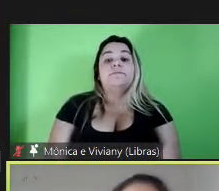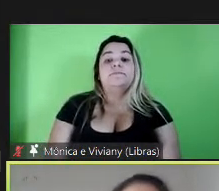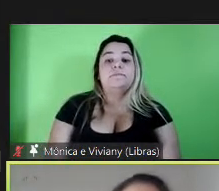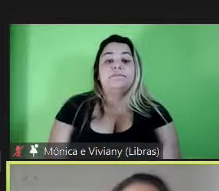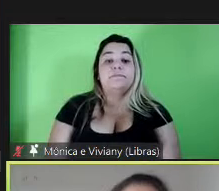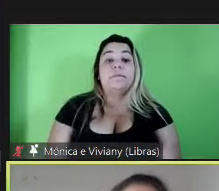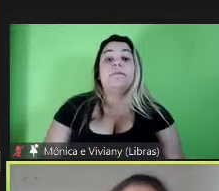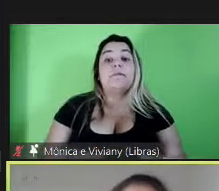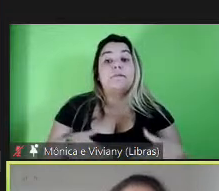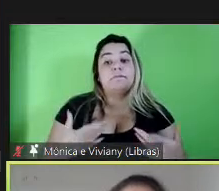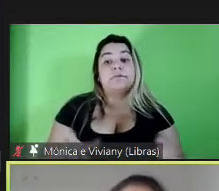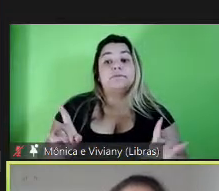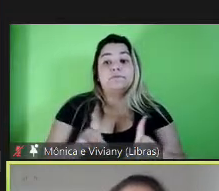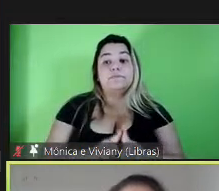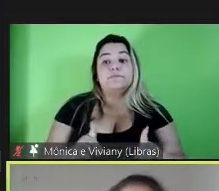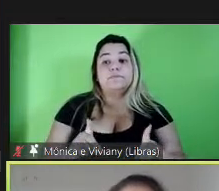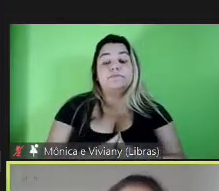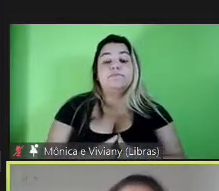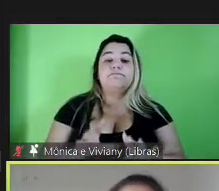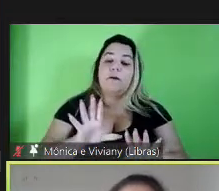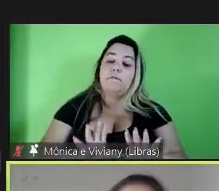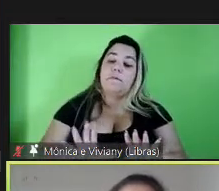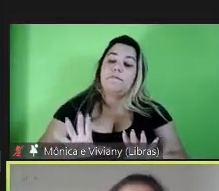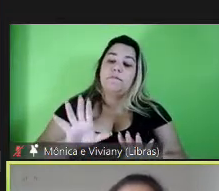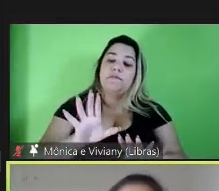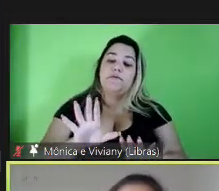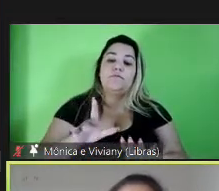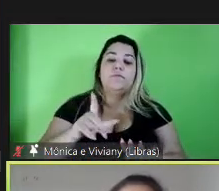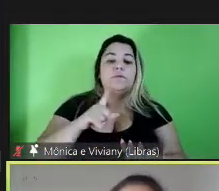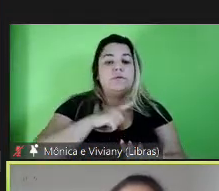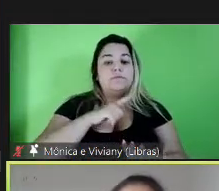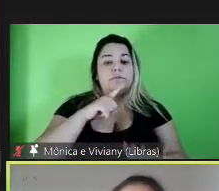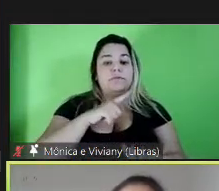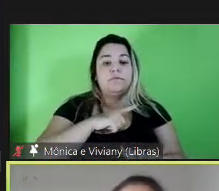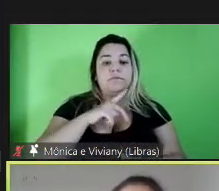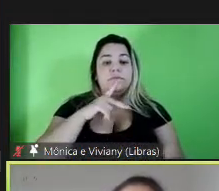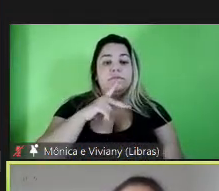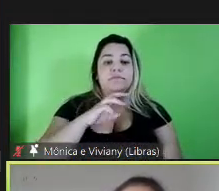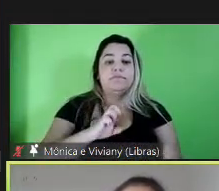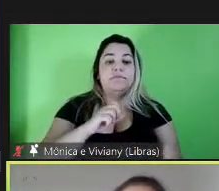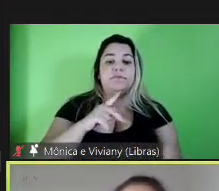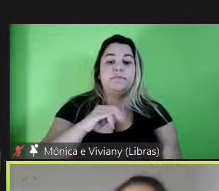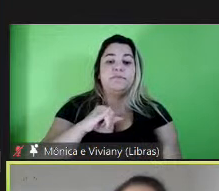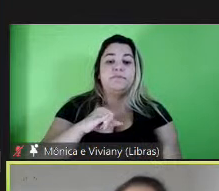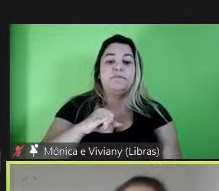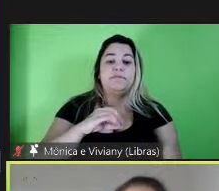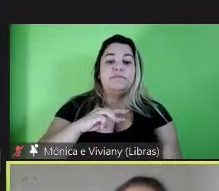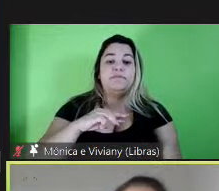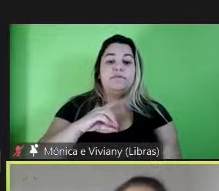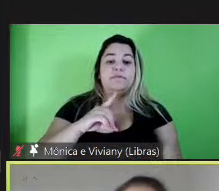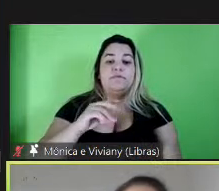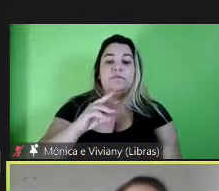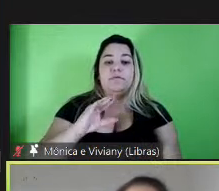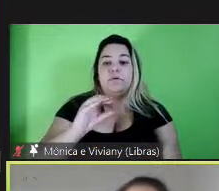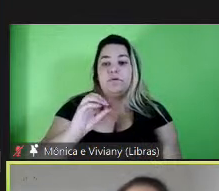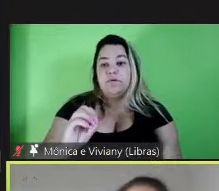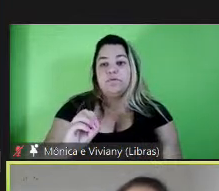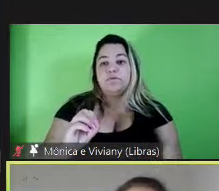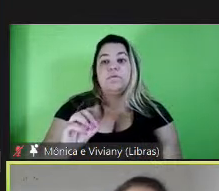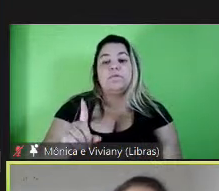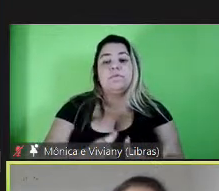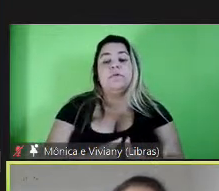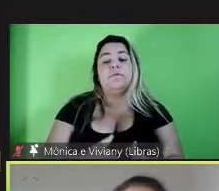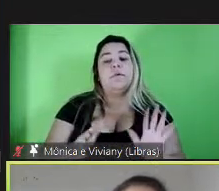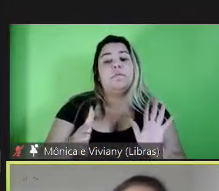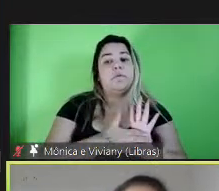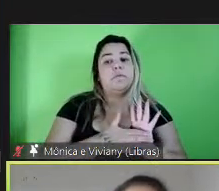Okay, and then beyond this diagnosis and this mapping, what do we have here? The epidemiological diagnosis and food one and nutritional